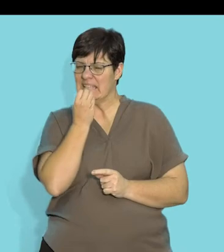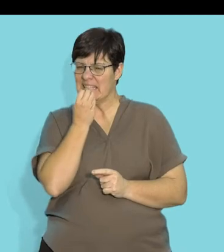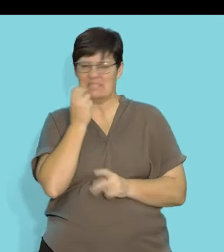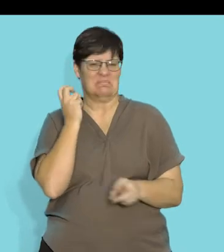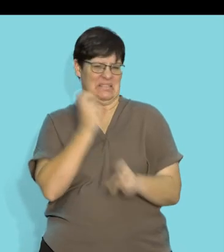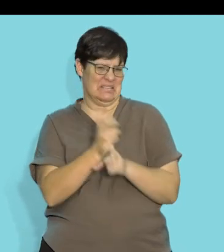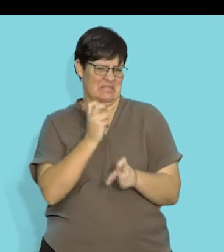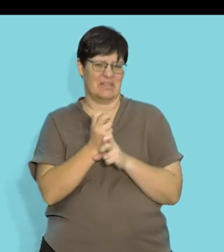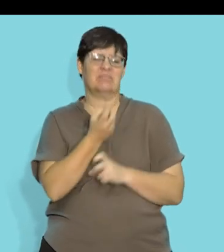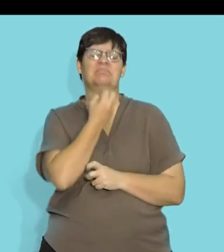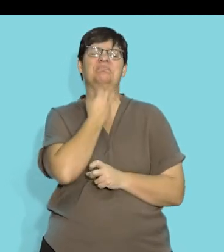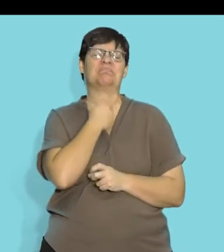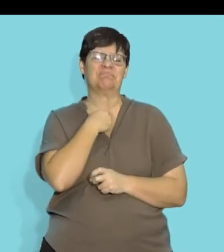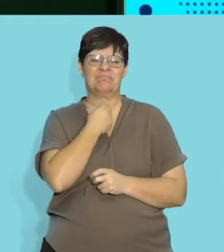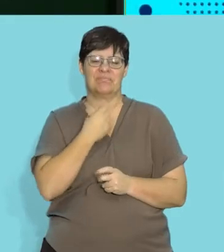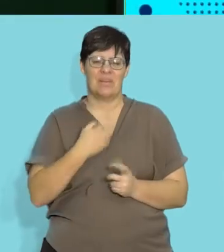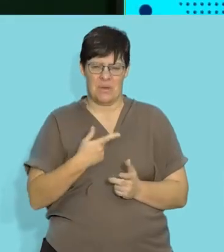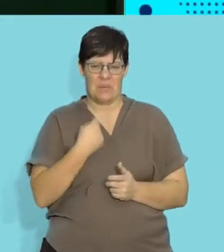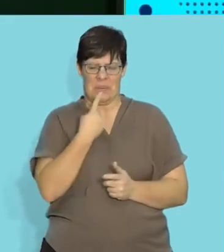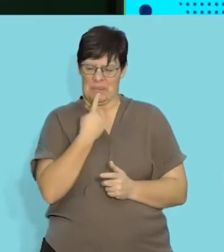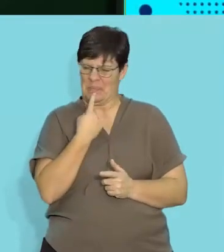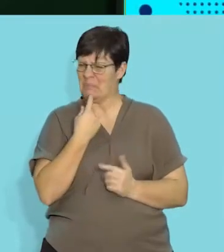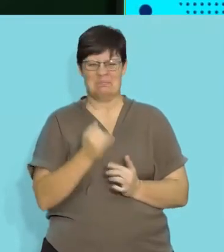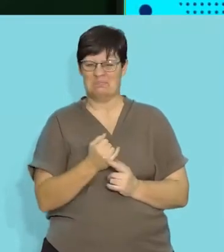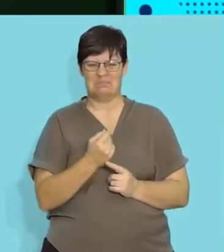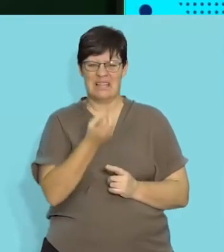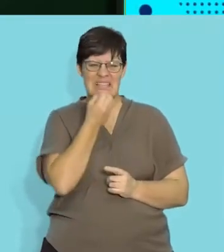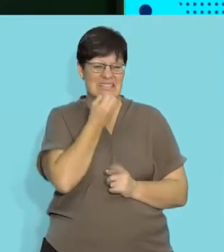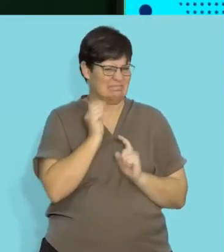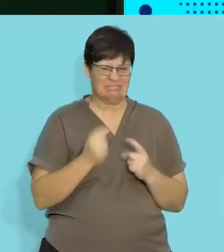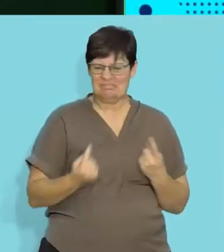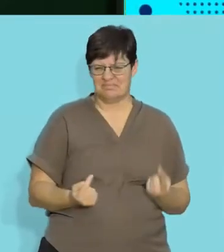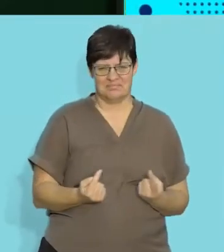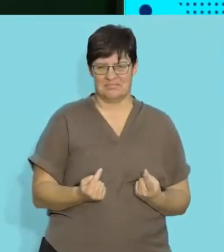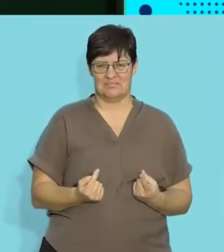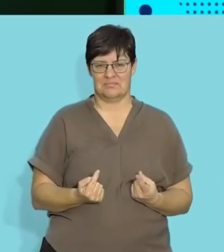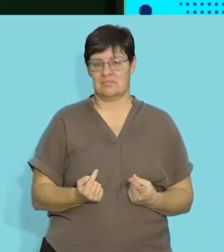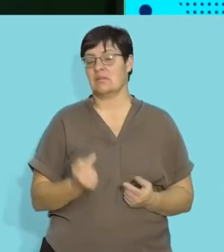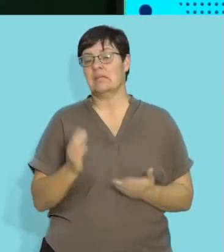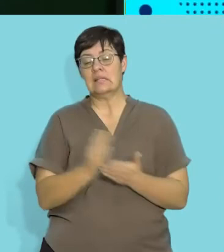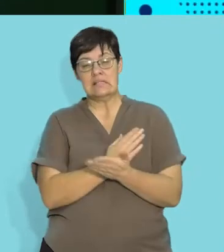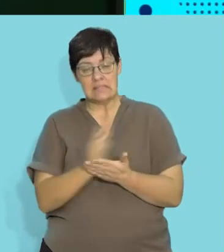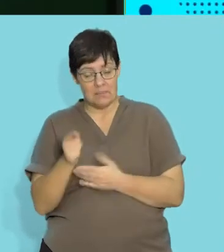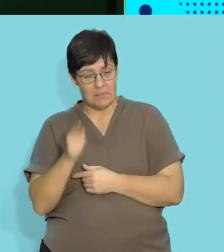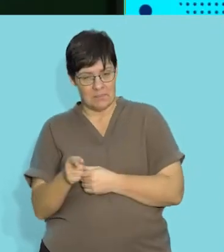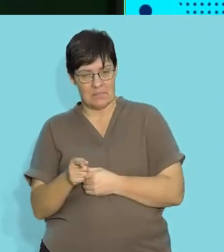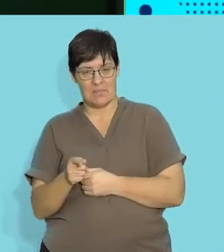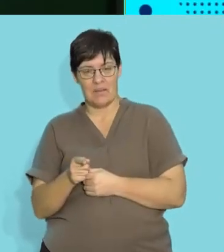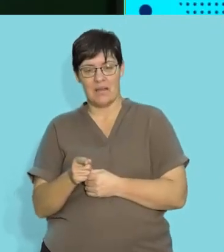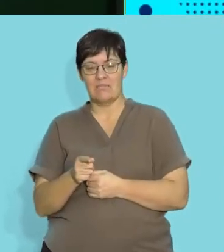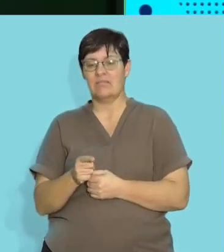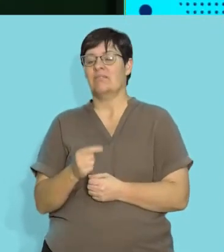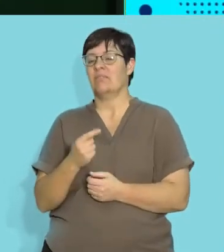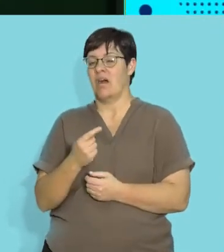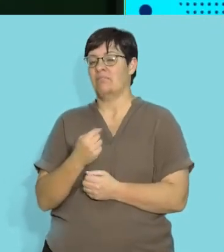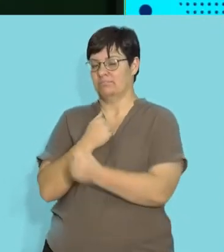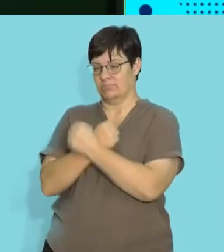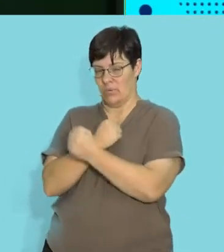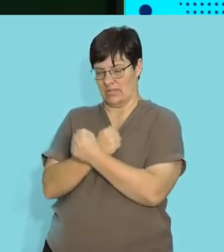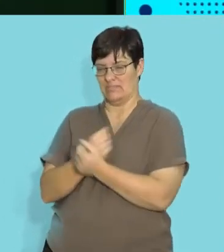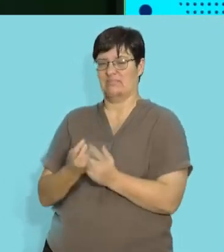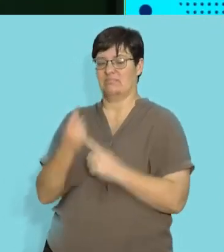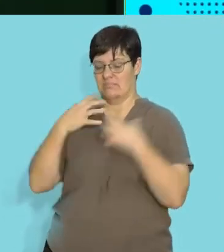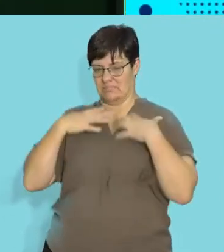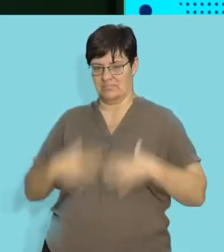the animal to digest. It's often bitter, unpalatable, and in some plants it creates certain toxic responses in